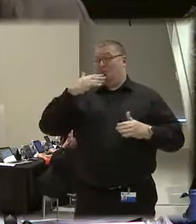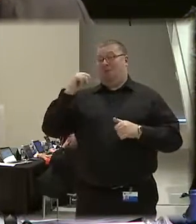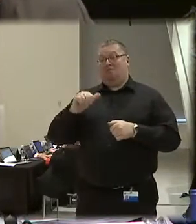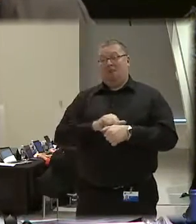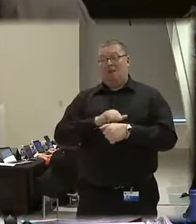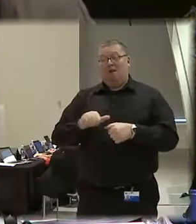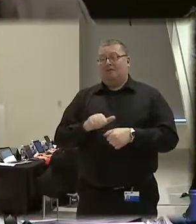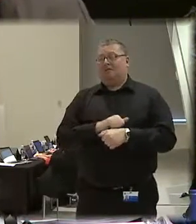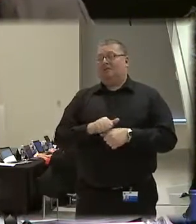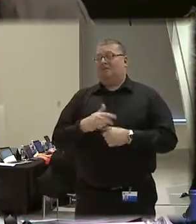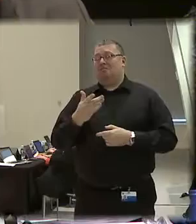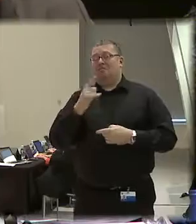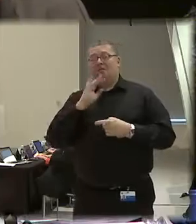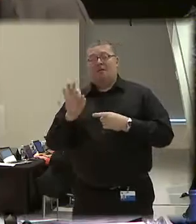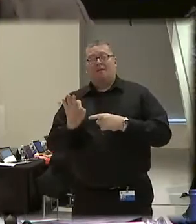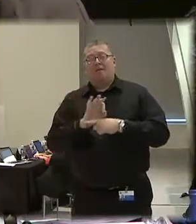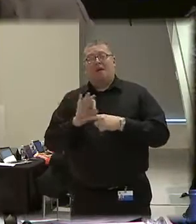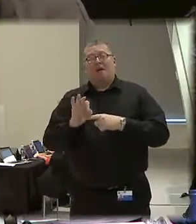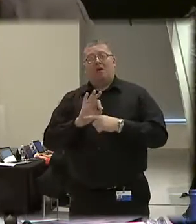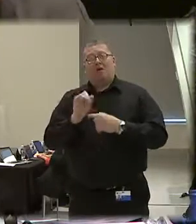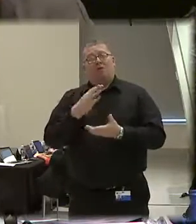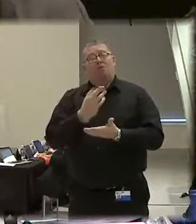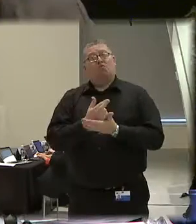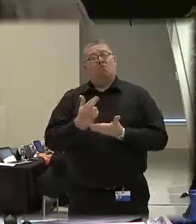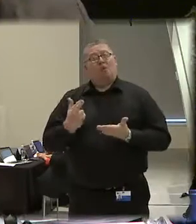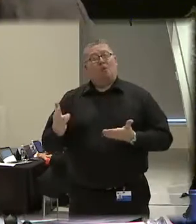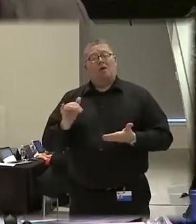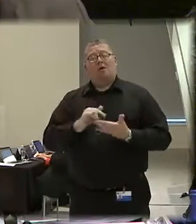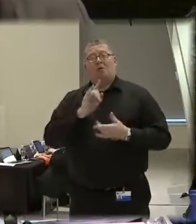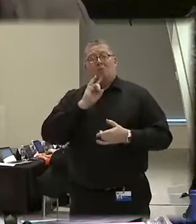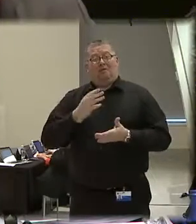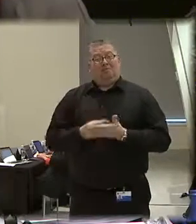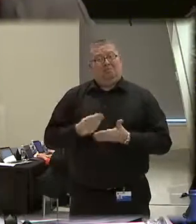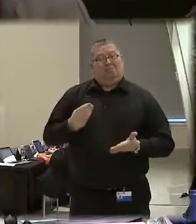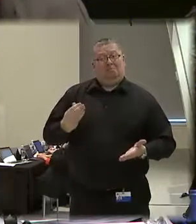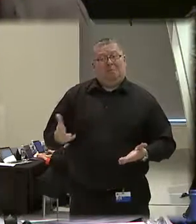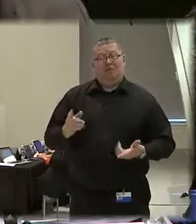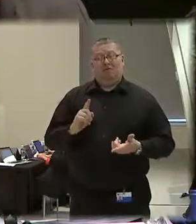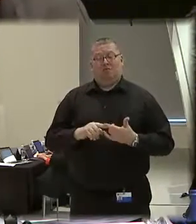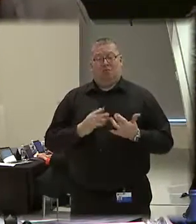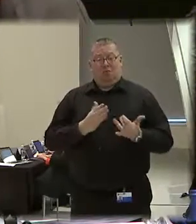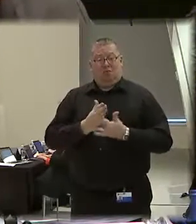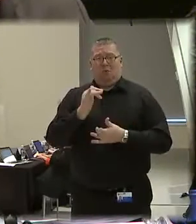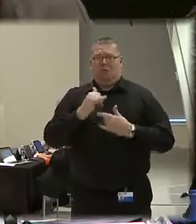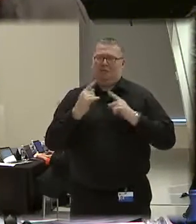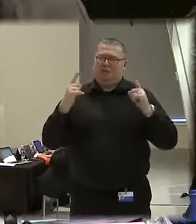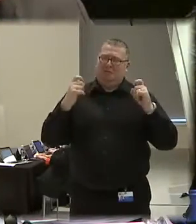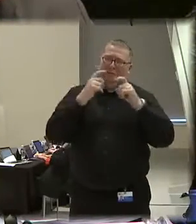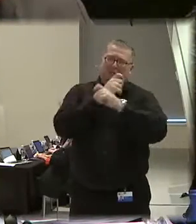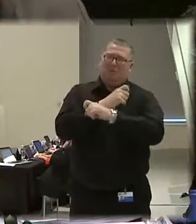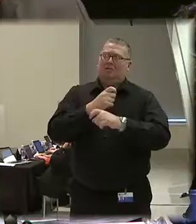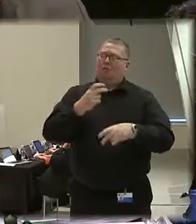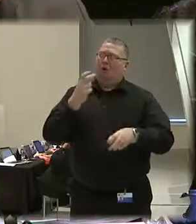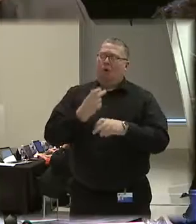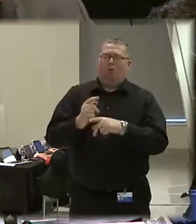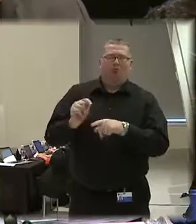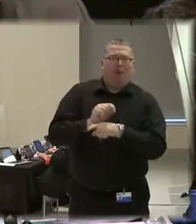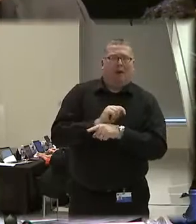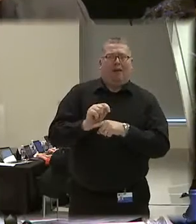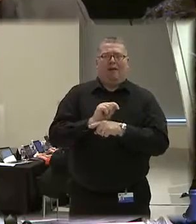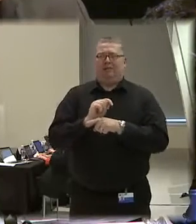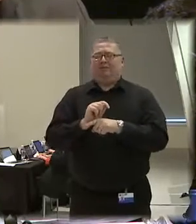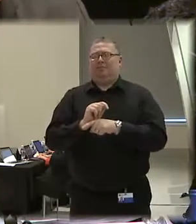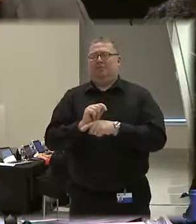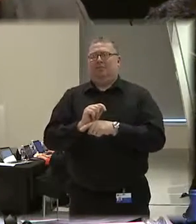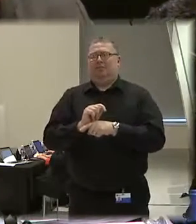practices? Is it a function of resources, that it's really expensive to go through these intricate kinds of trainings?